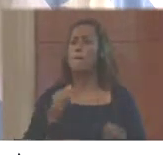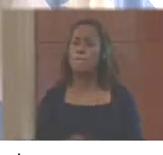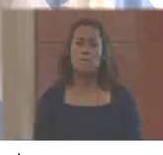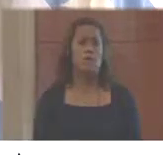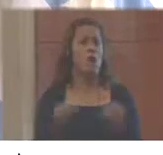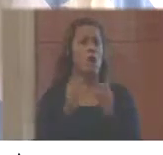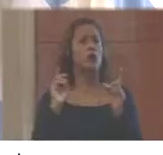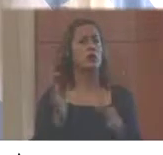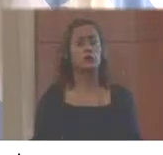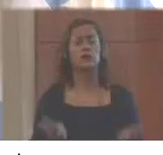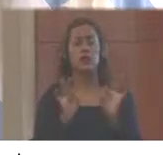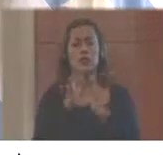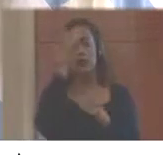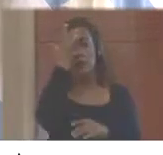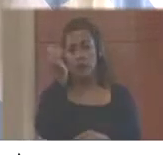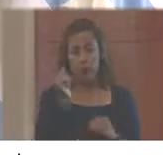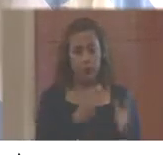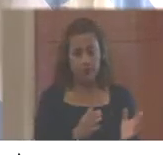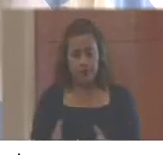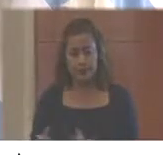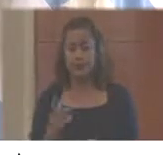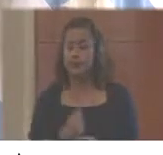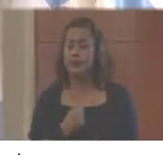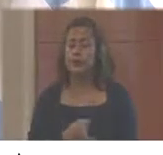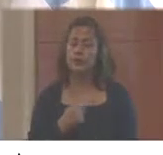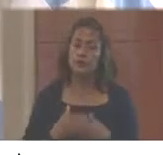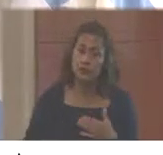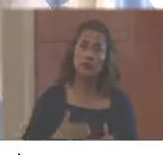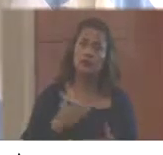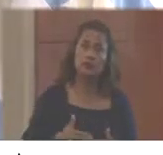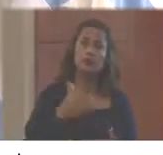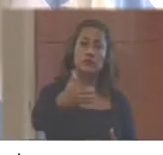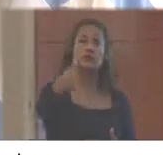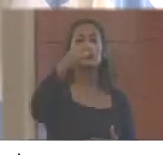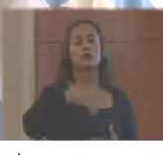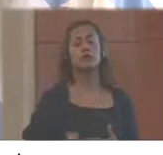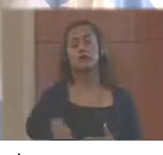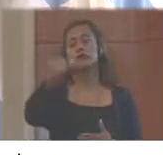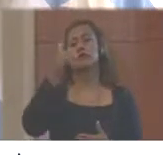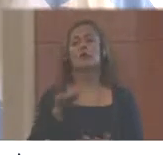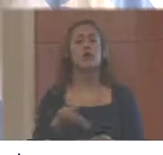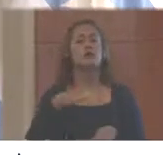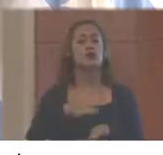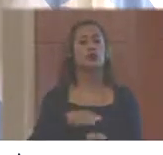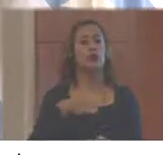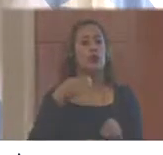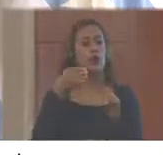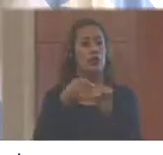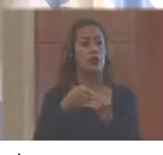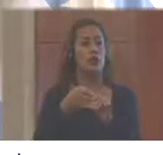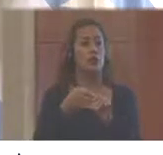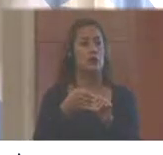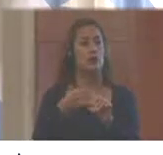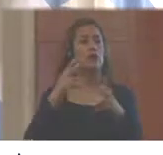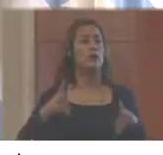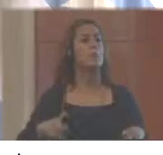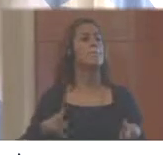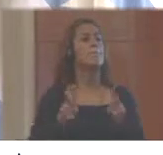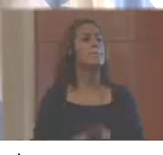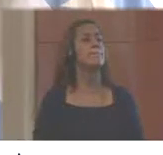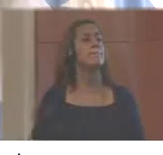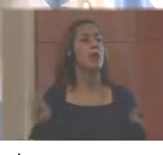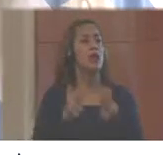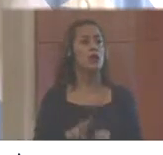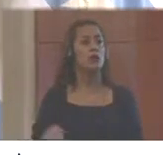work on the valuable goals of HFA and the next generation goals that we are going to